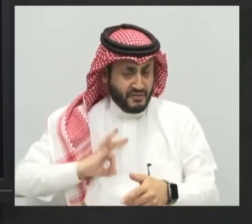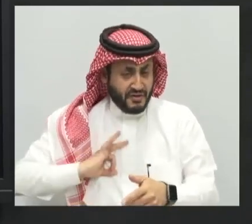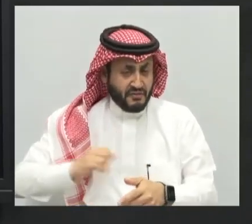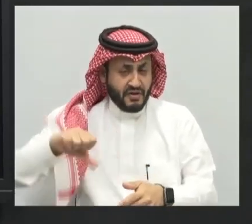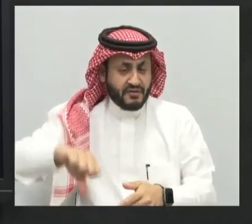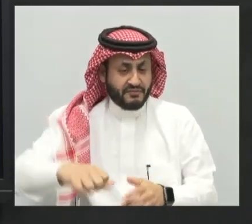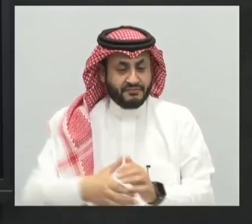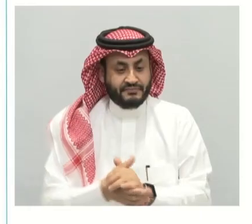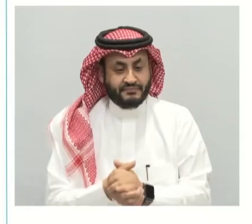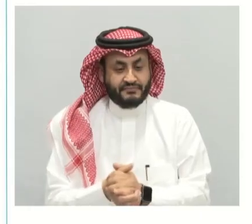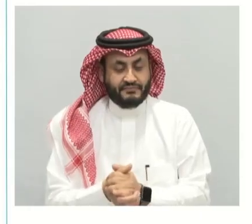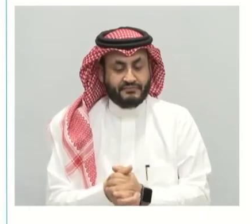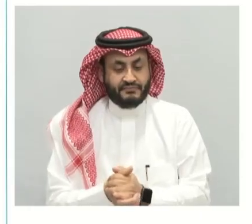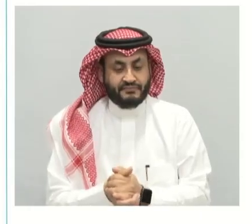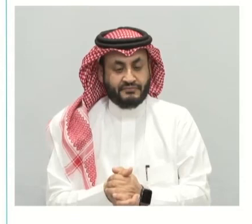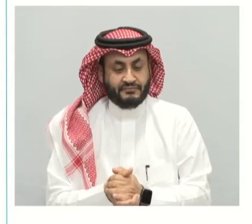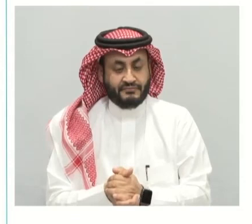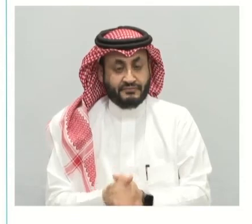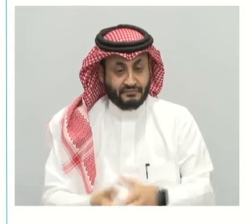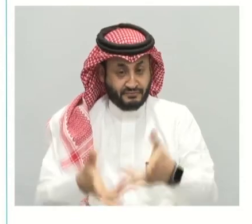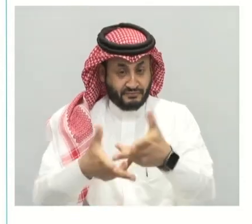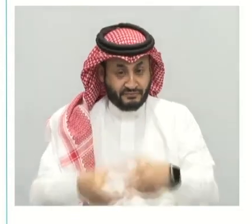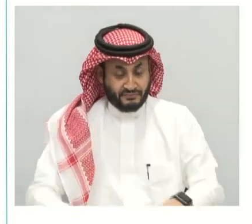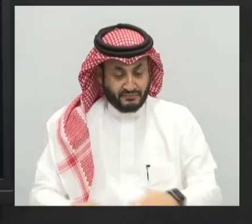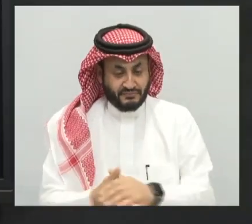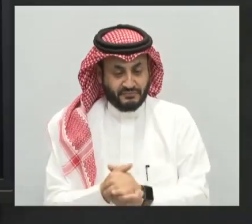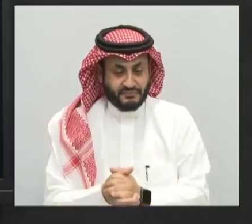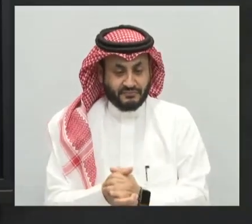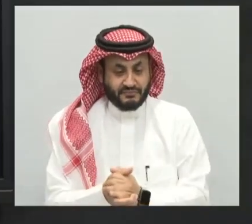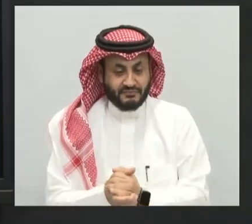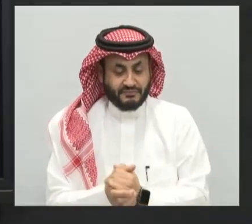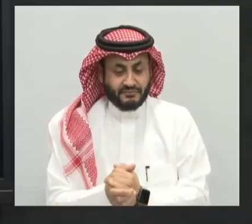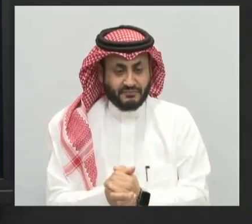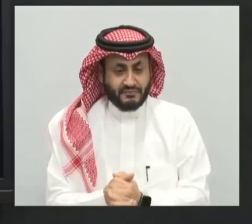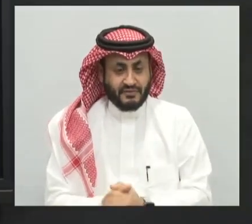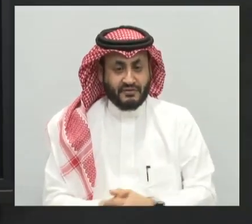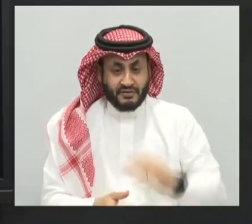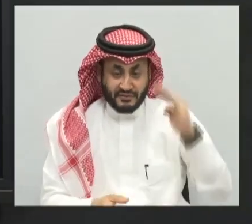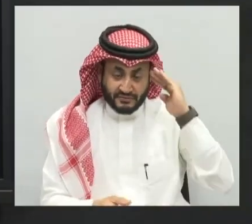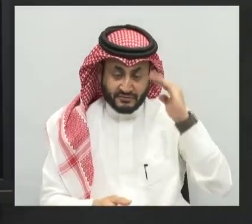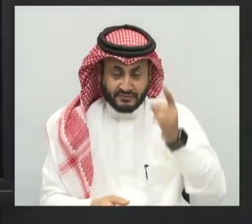don't like. So now, we have reached the end of our lesson. Thank you very much for watching, and I'll see you next time.